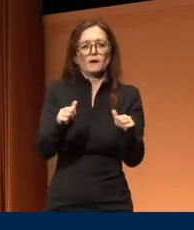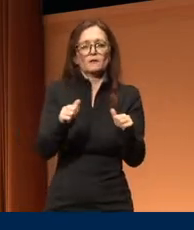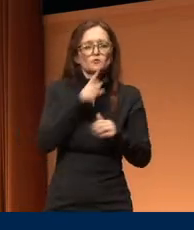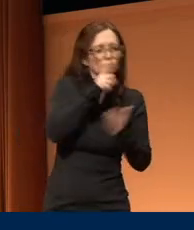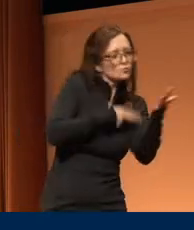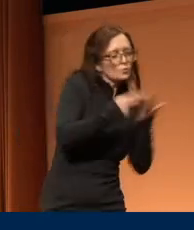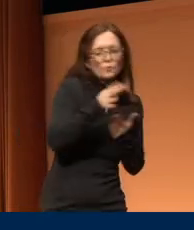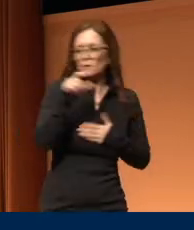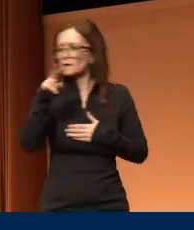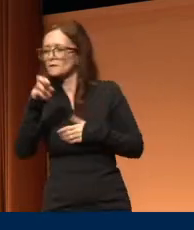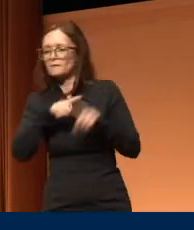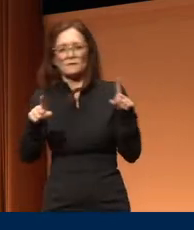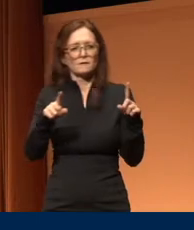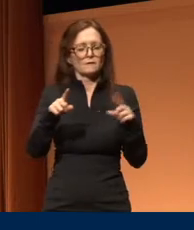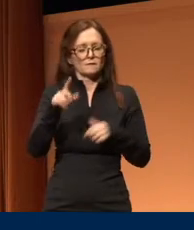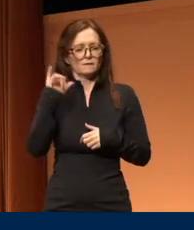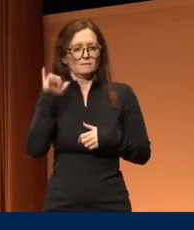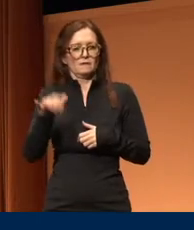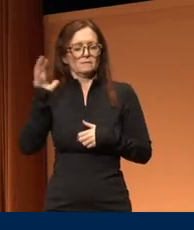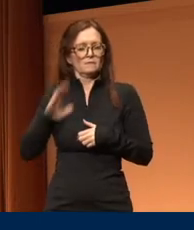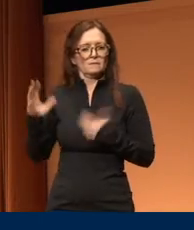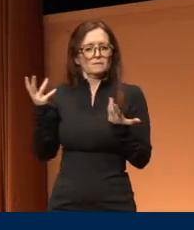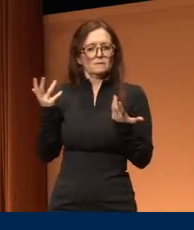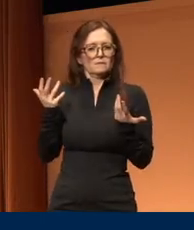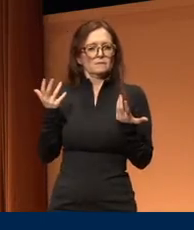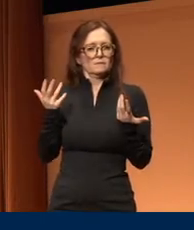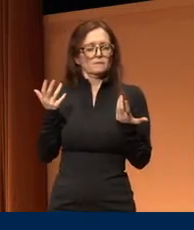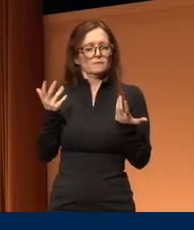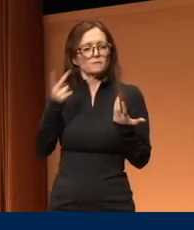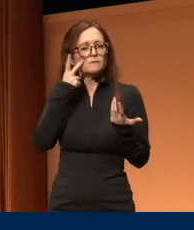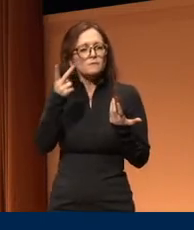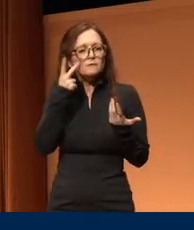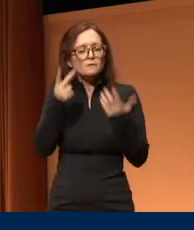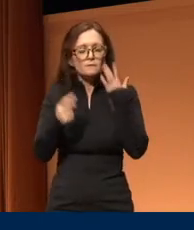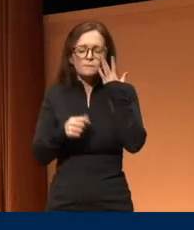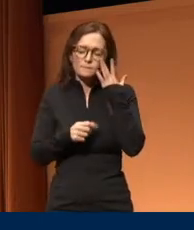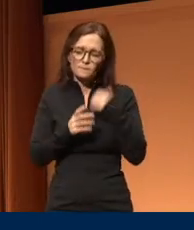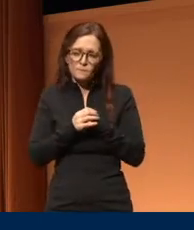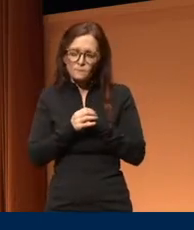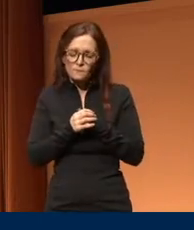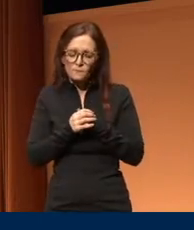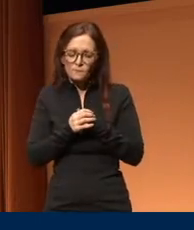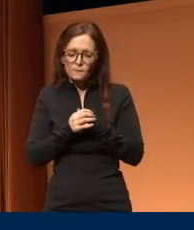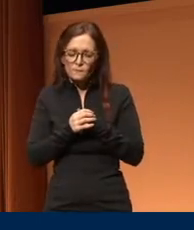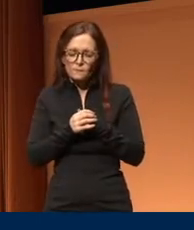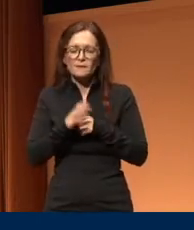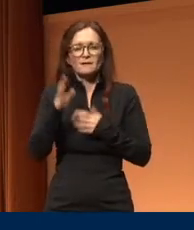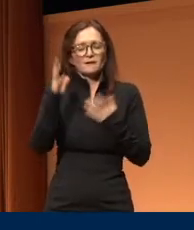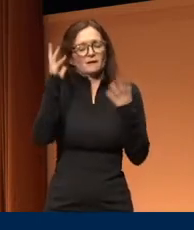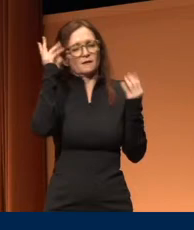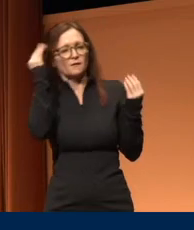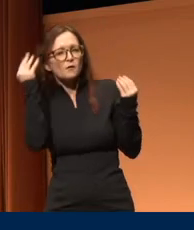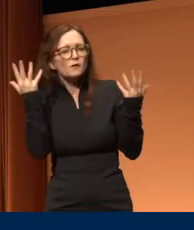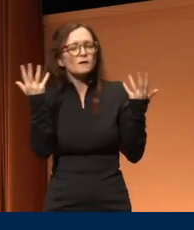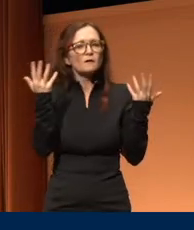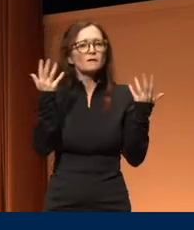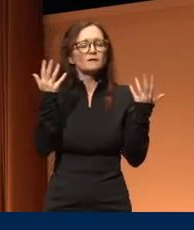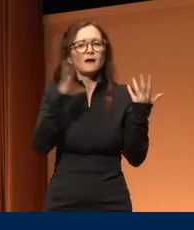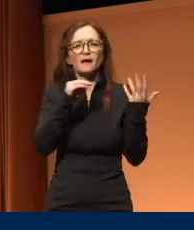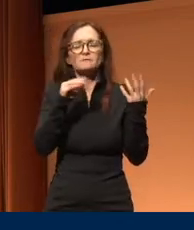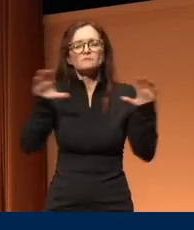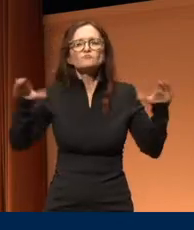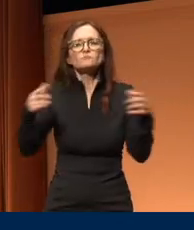and love a classic utilitarian move, forcing a unity of thought and artificial